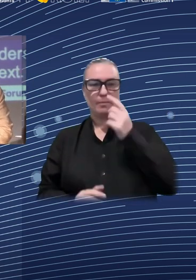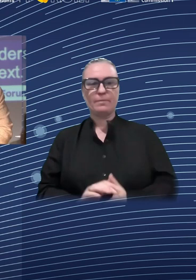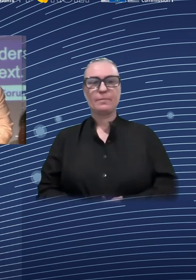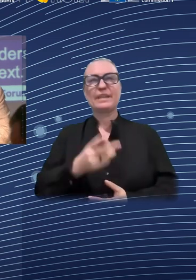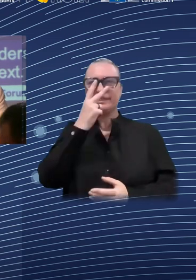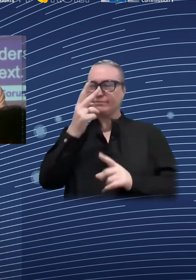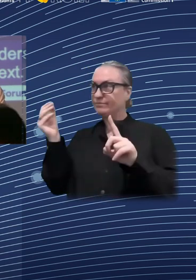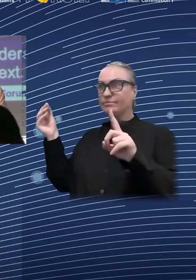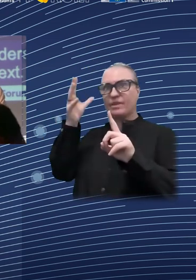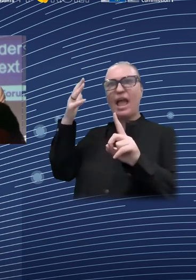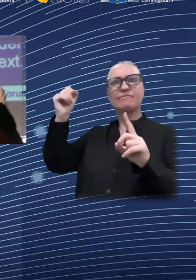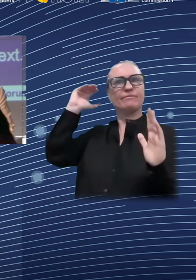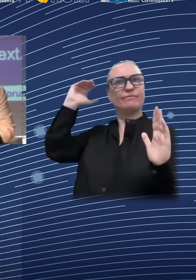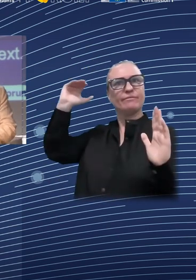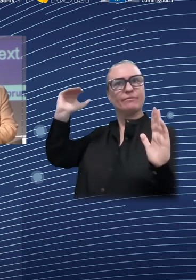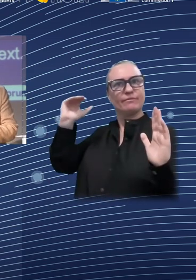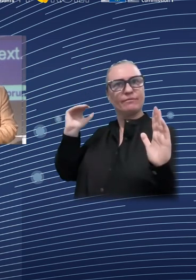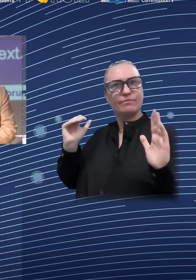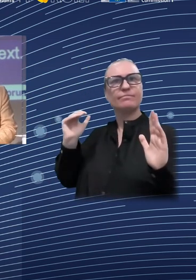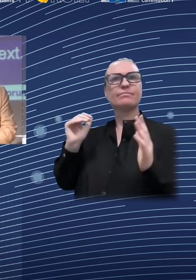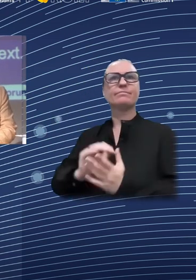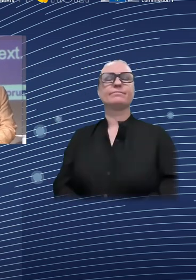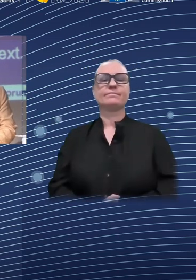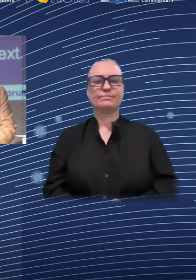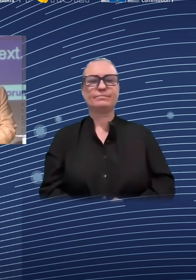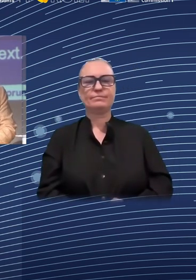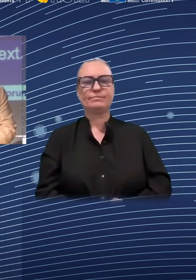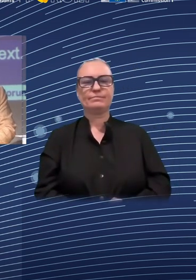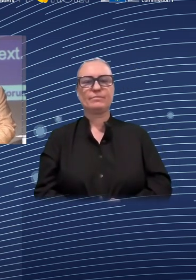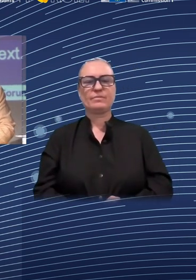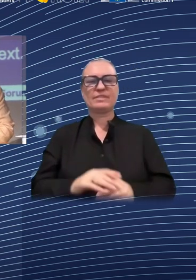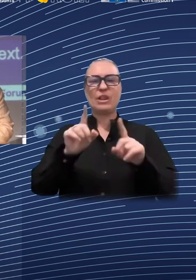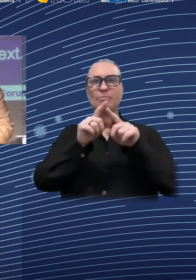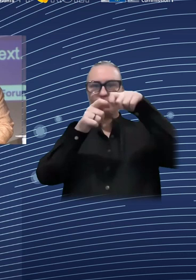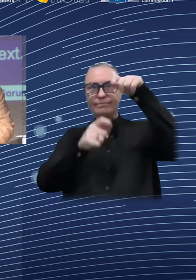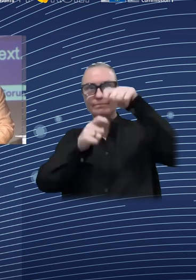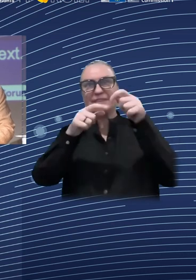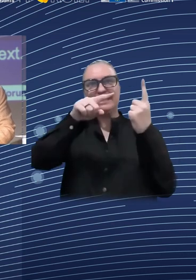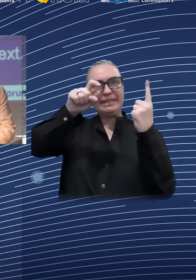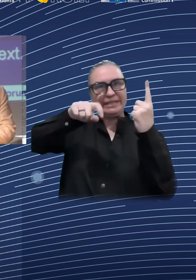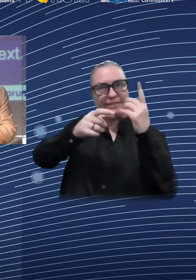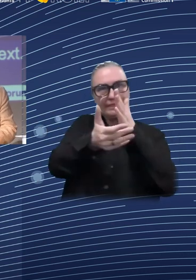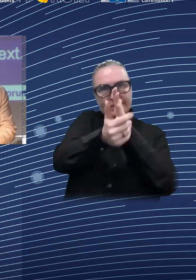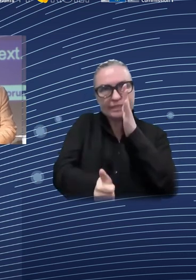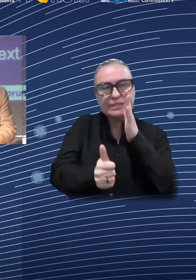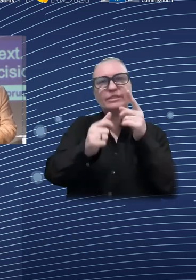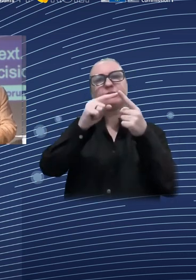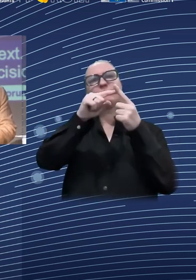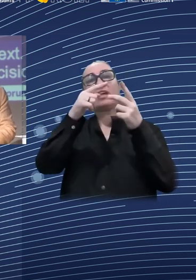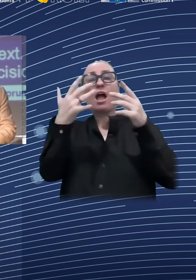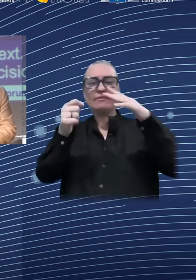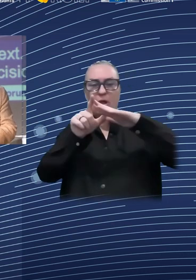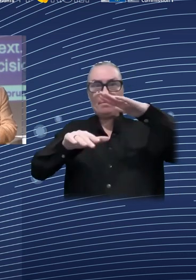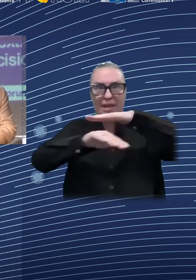depends on digital decision making. So that means that management,